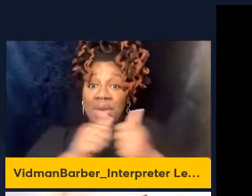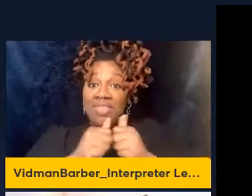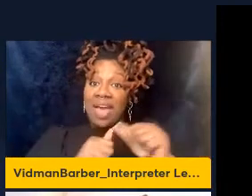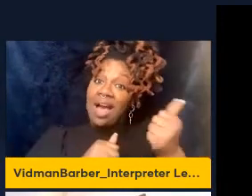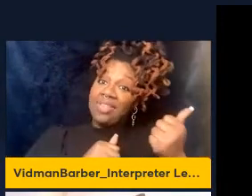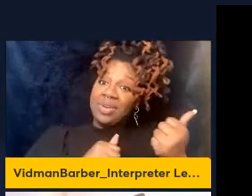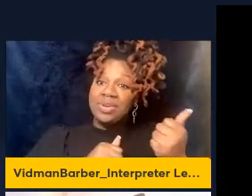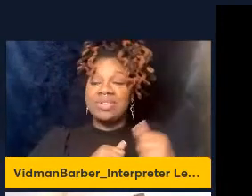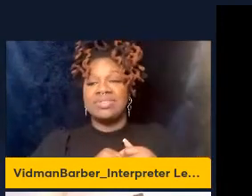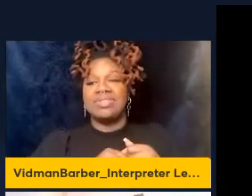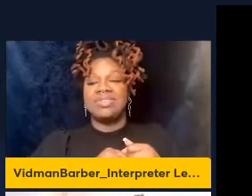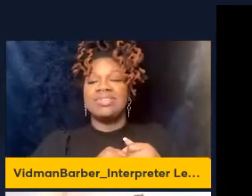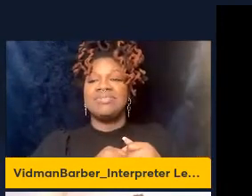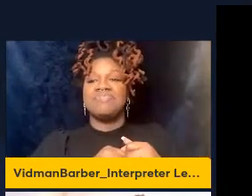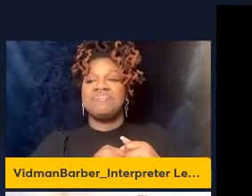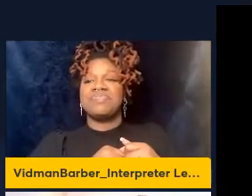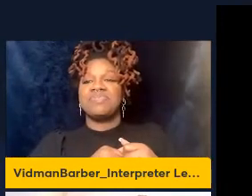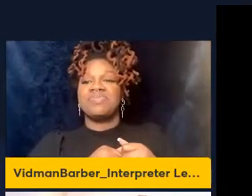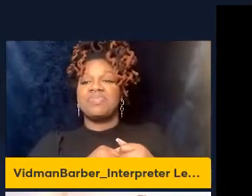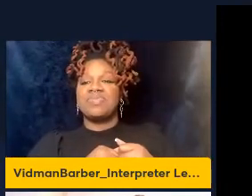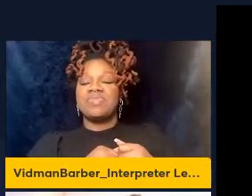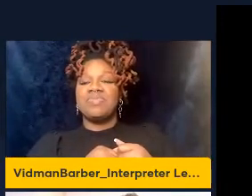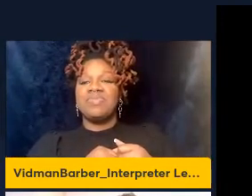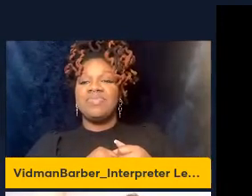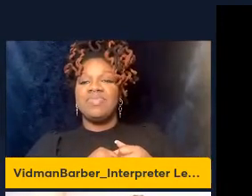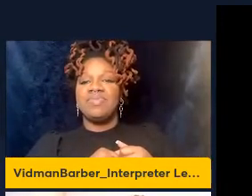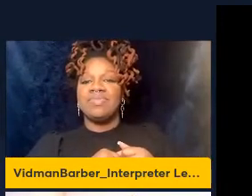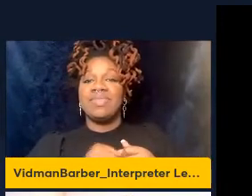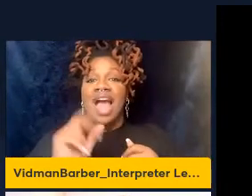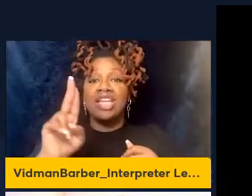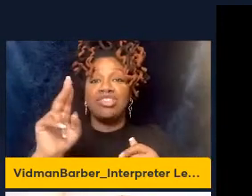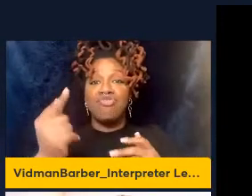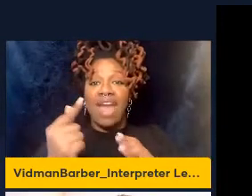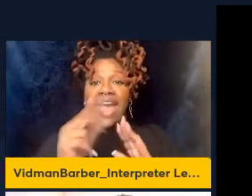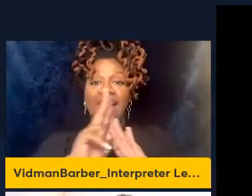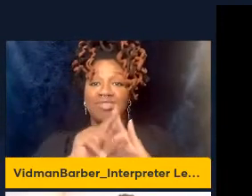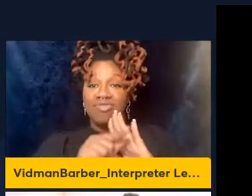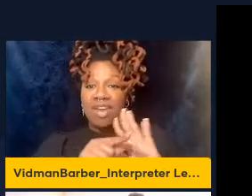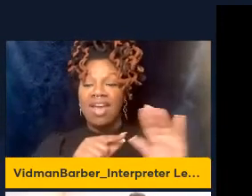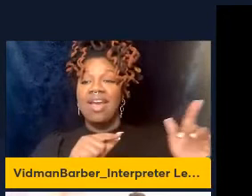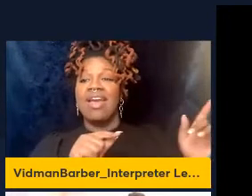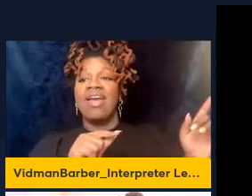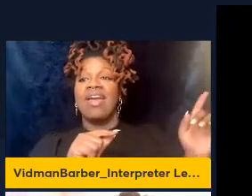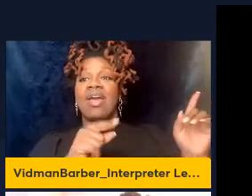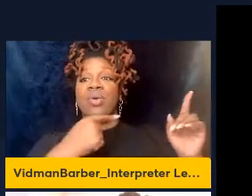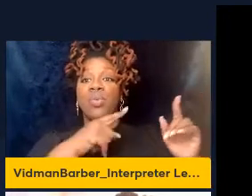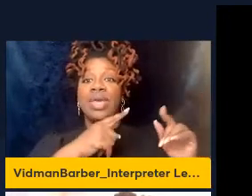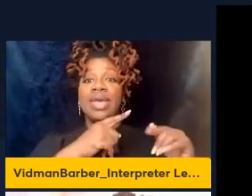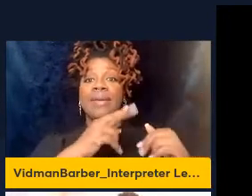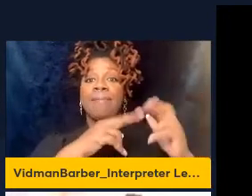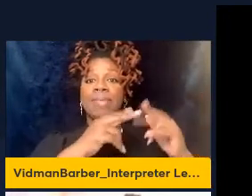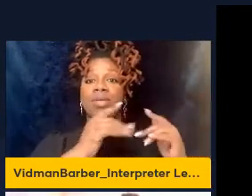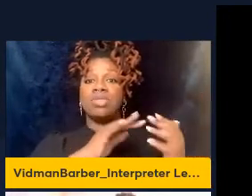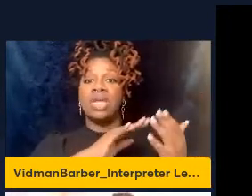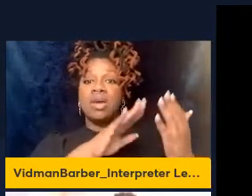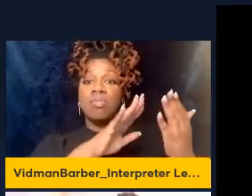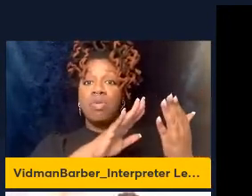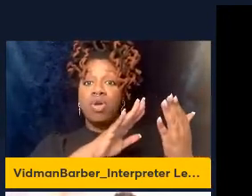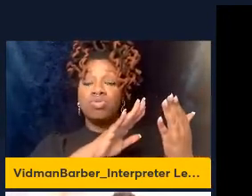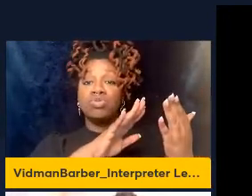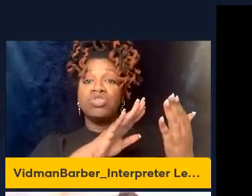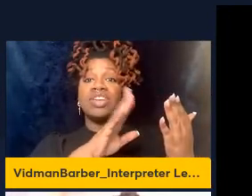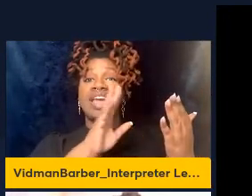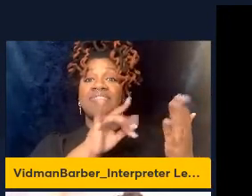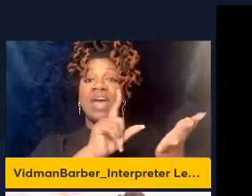some summer undergrads, we ended up building an approach that eventually got published and was the basis